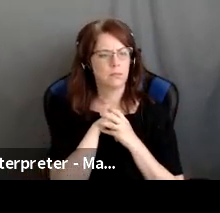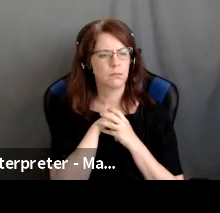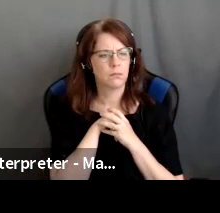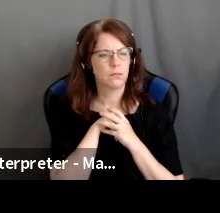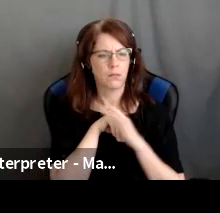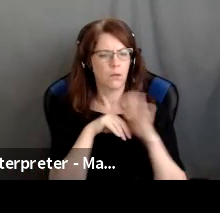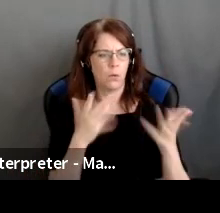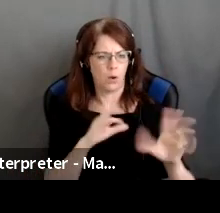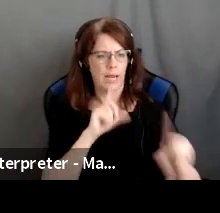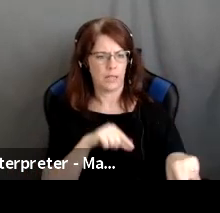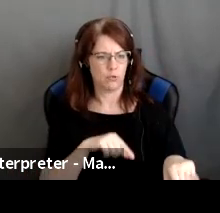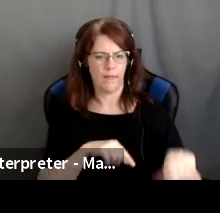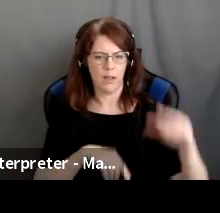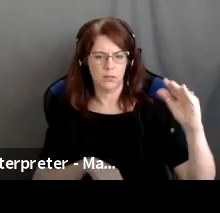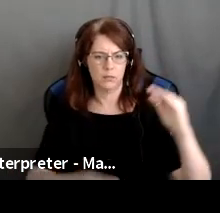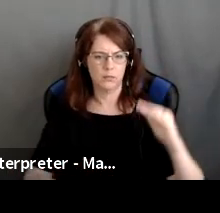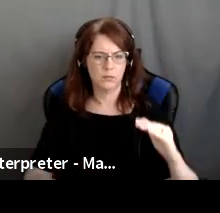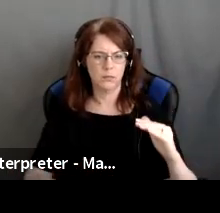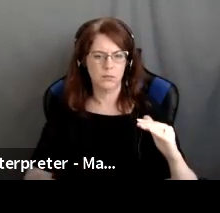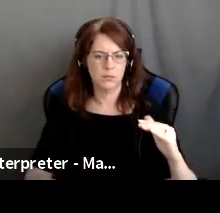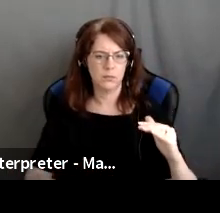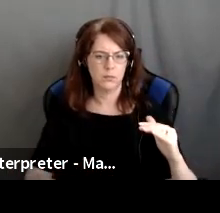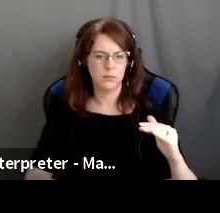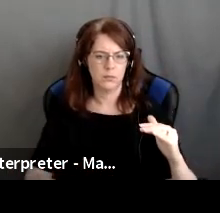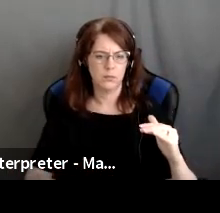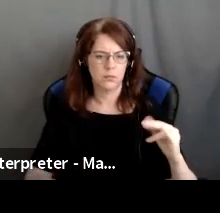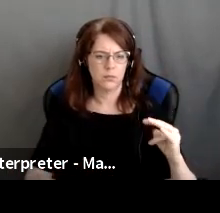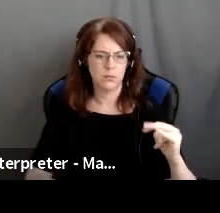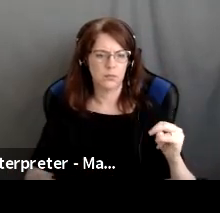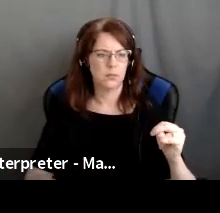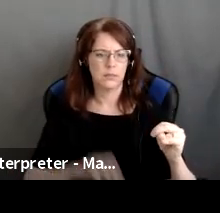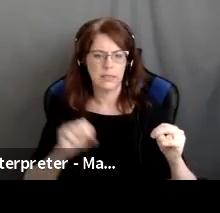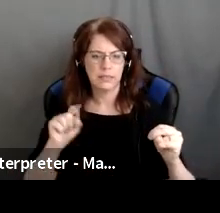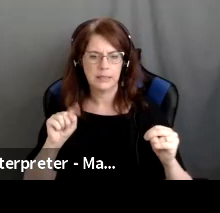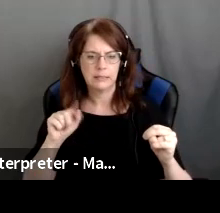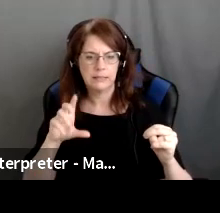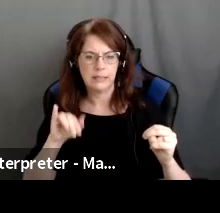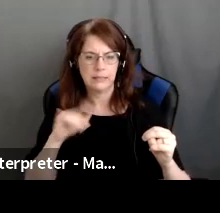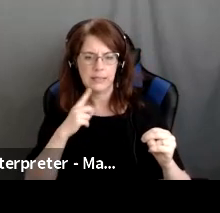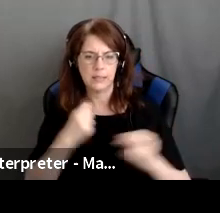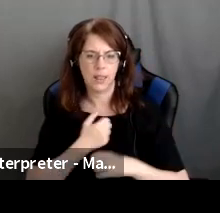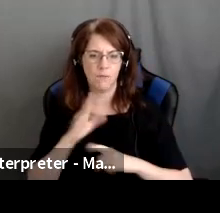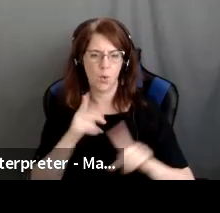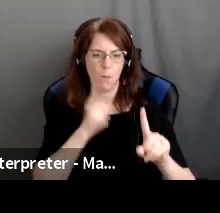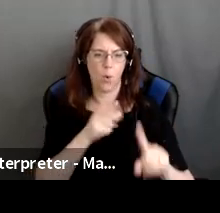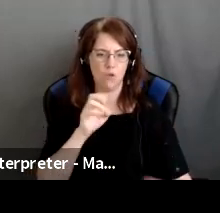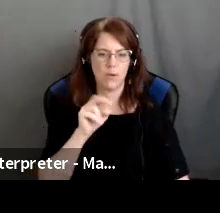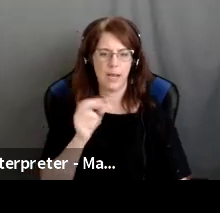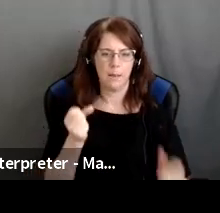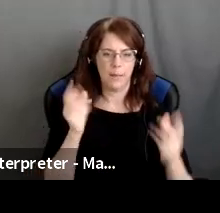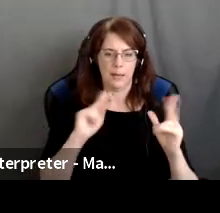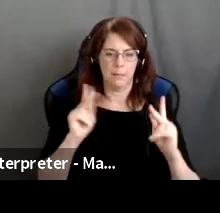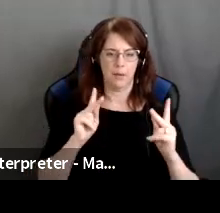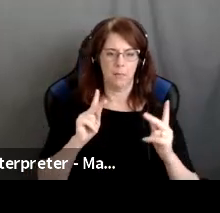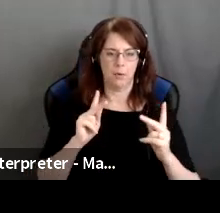so we answered that question. Okay, Stacy says, love your point, Renee. So many people empty their